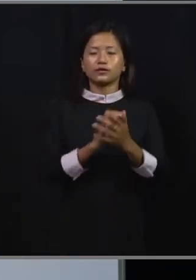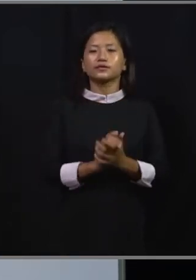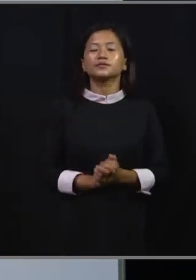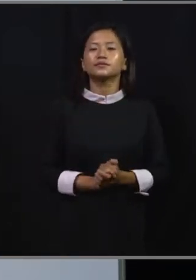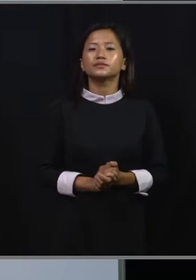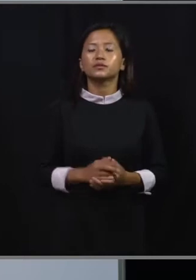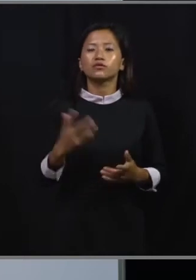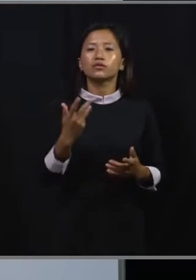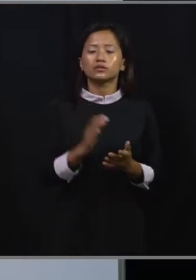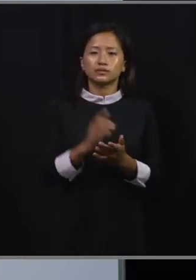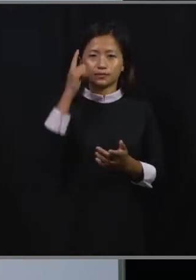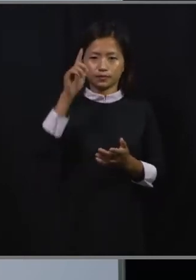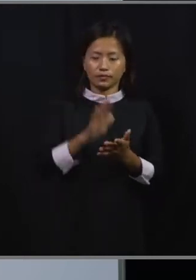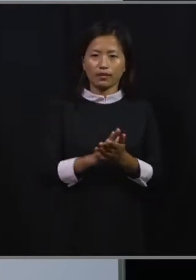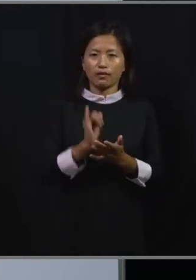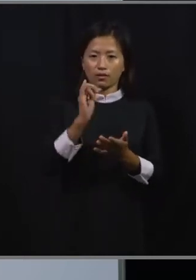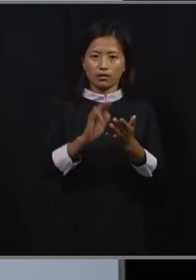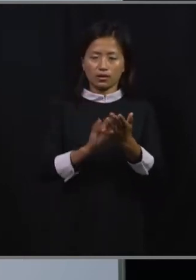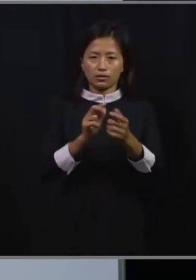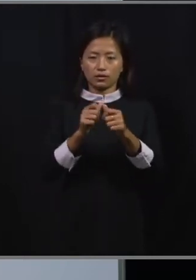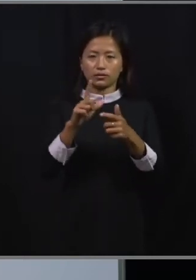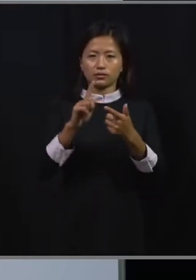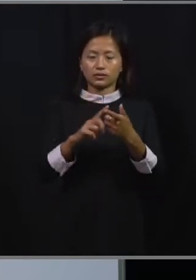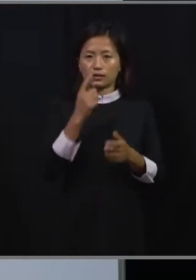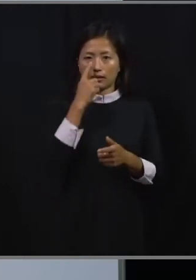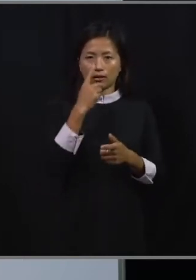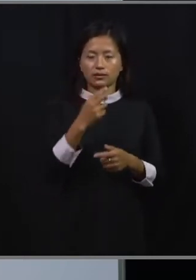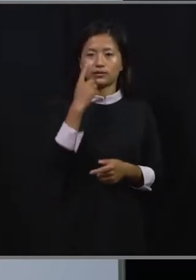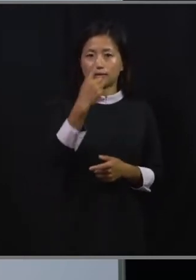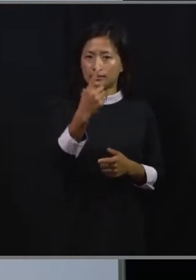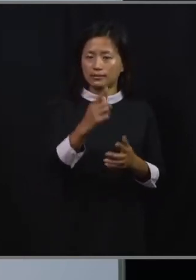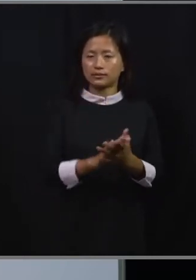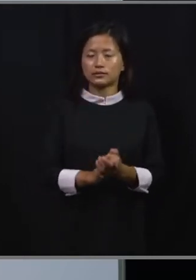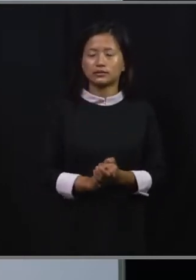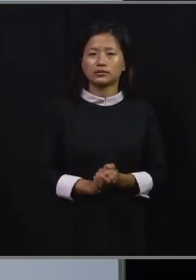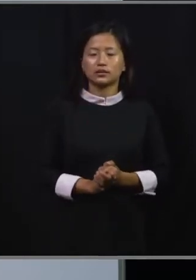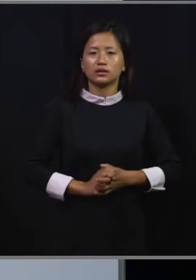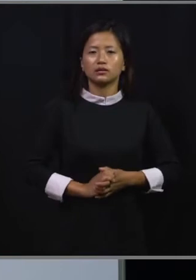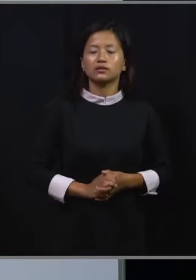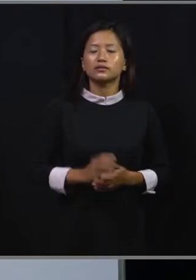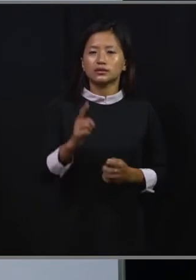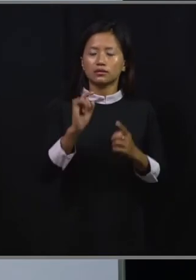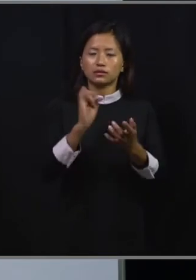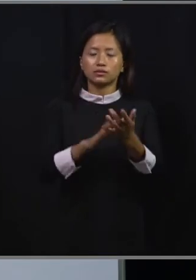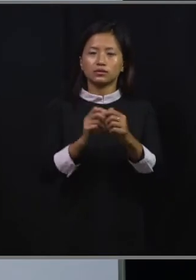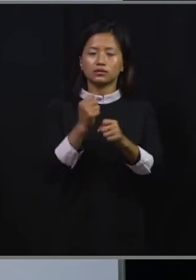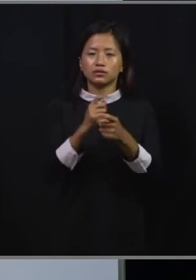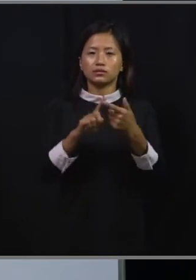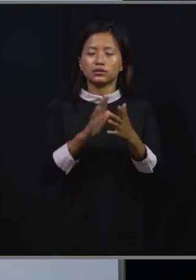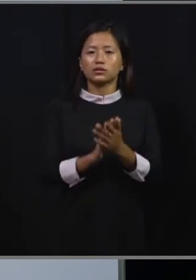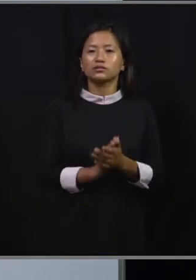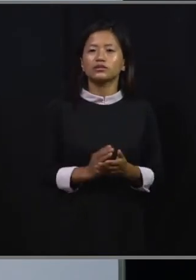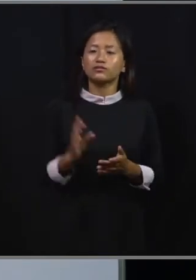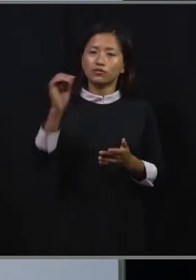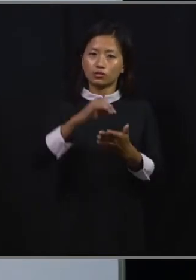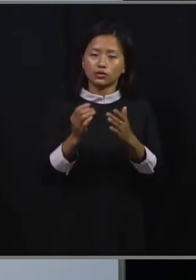distance for this eye lens. Because now you see when the image is formed by this objective, image can be formed anywhere between the